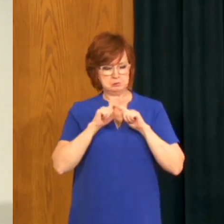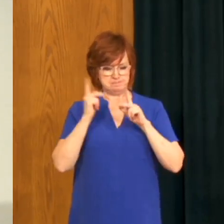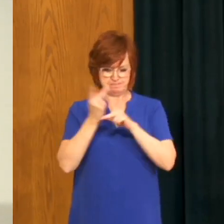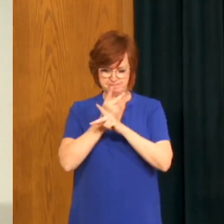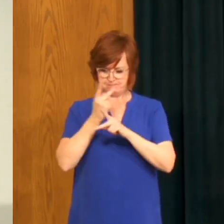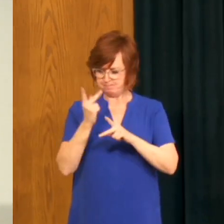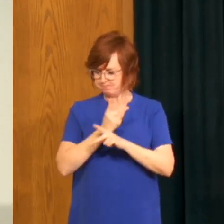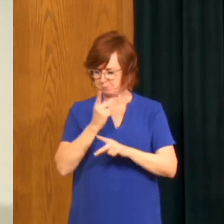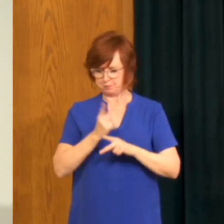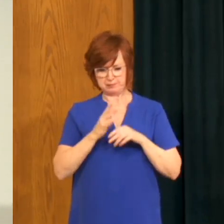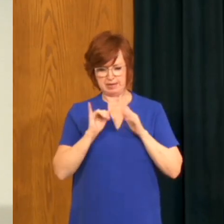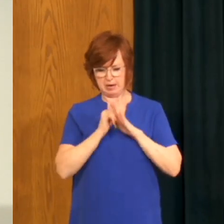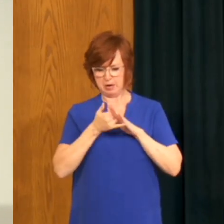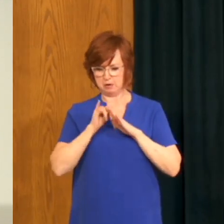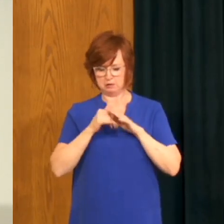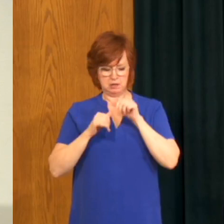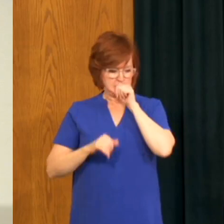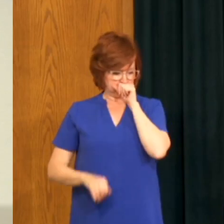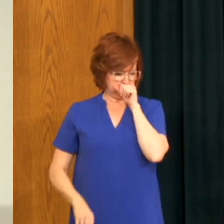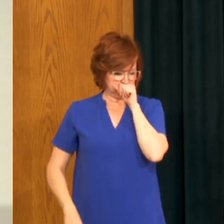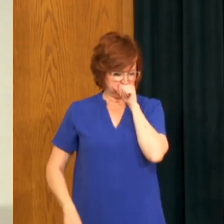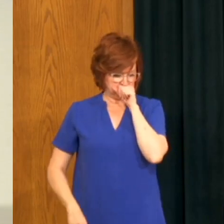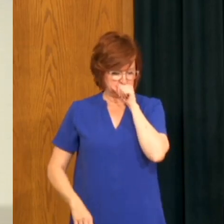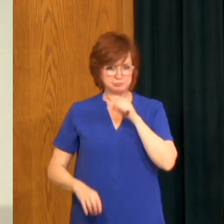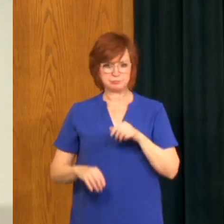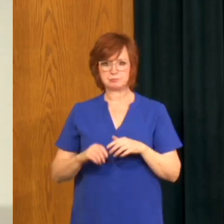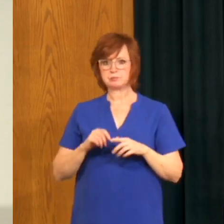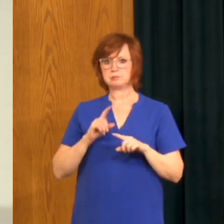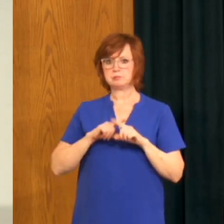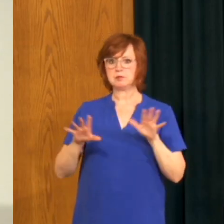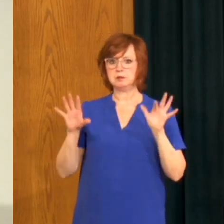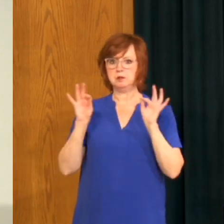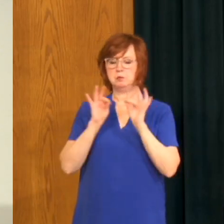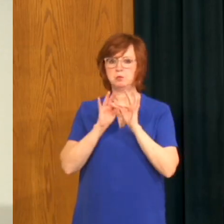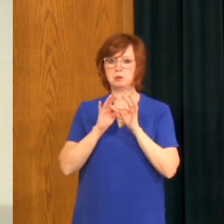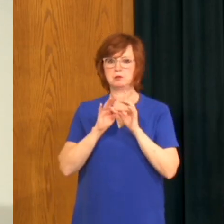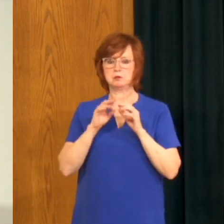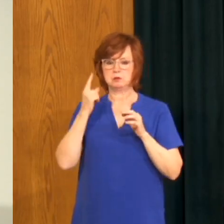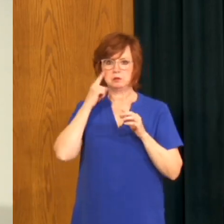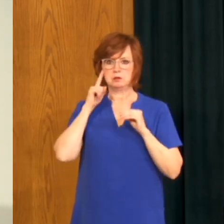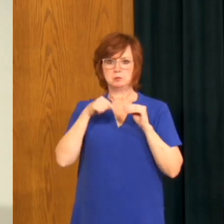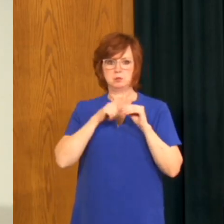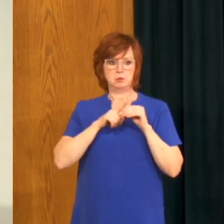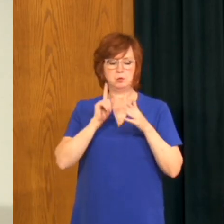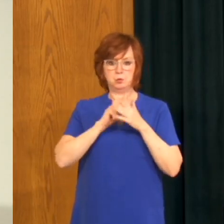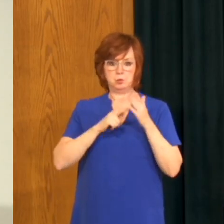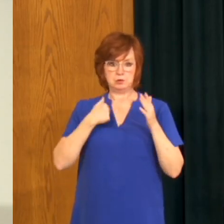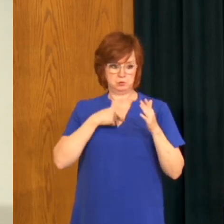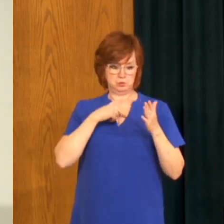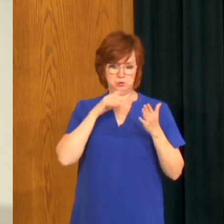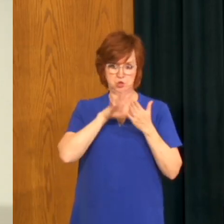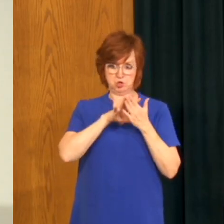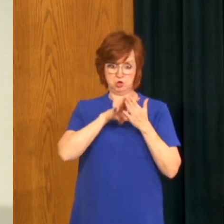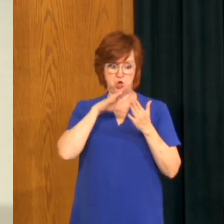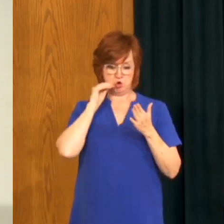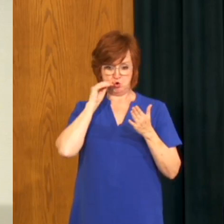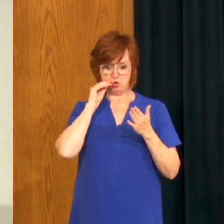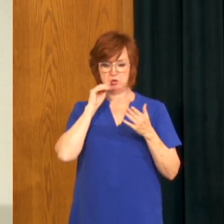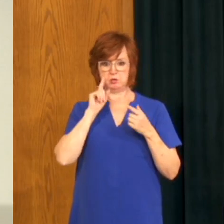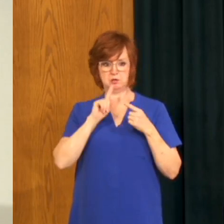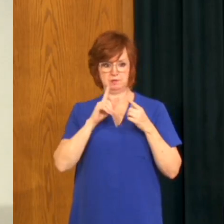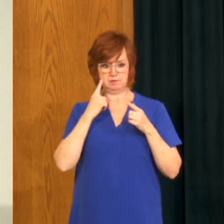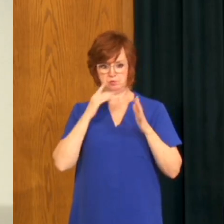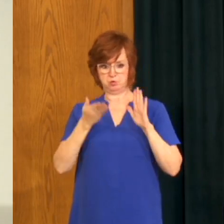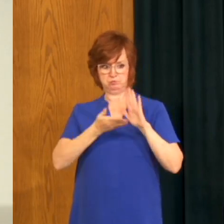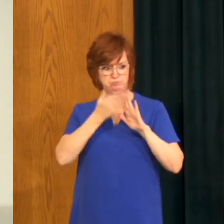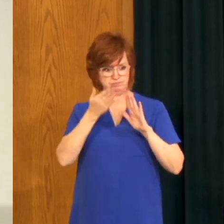need to think about, especially as part of Phase 5, that what have we learned that allows us to hold larger